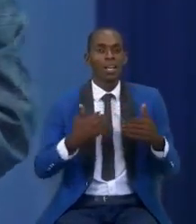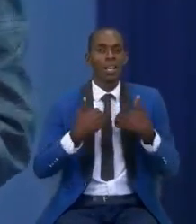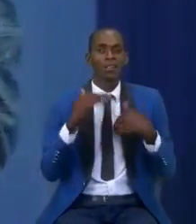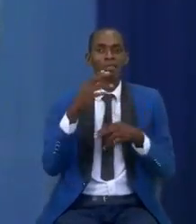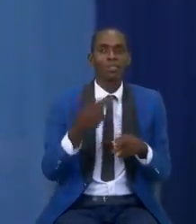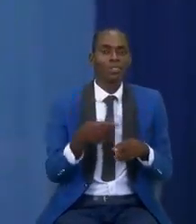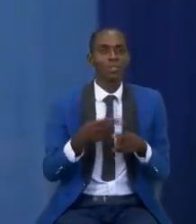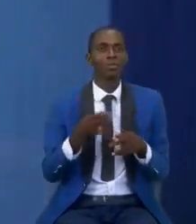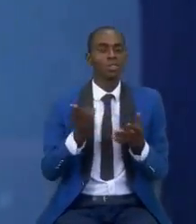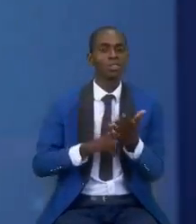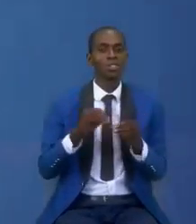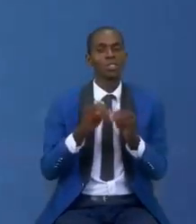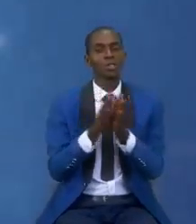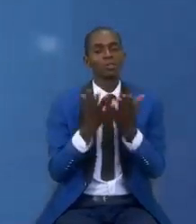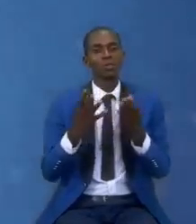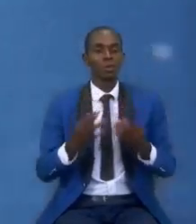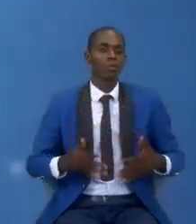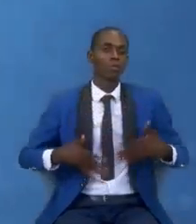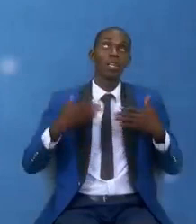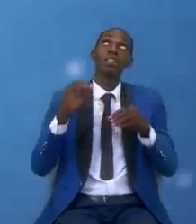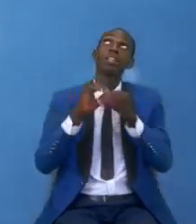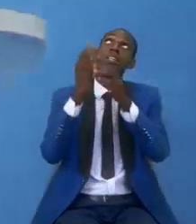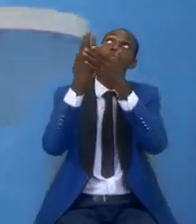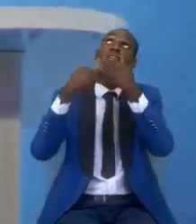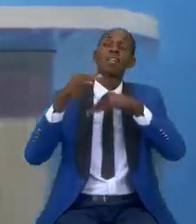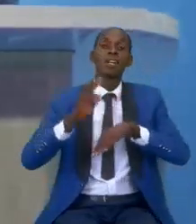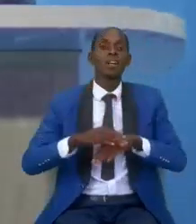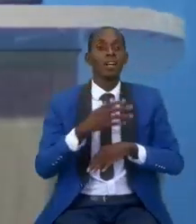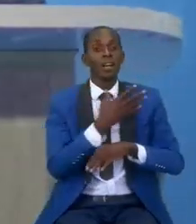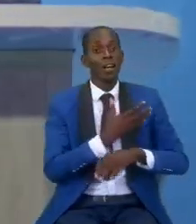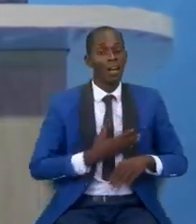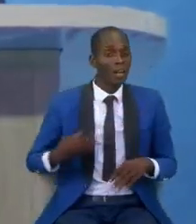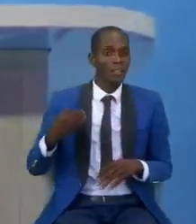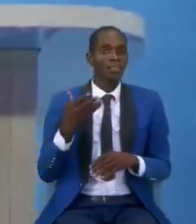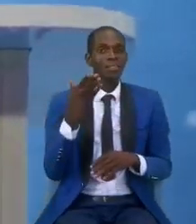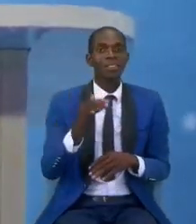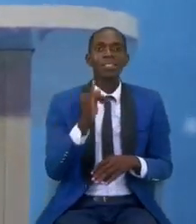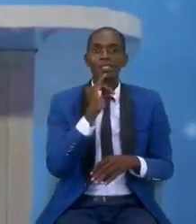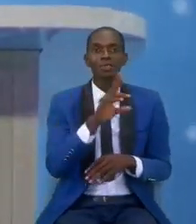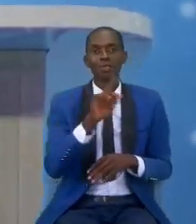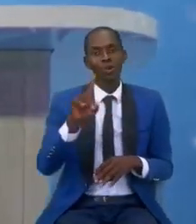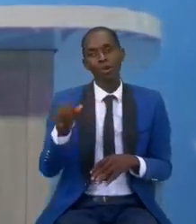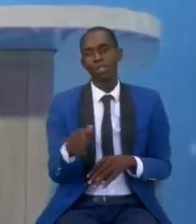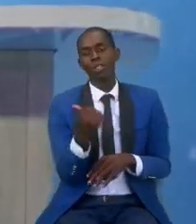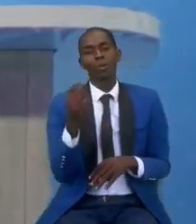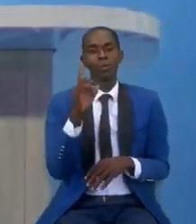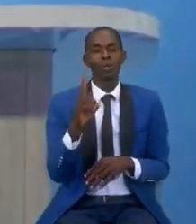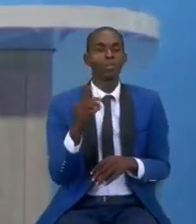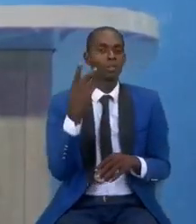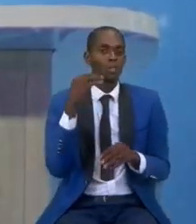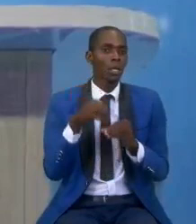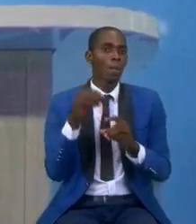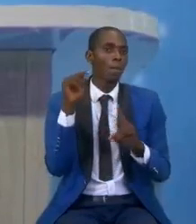is none else. We're coming to point number three now. Point number three is the power for